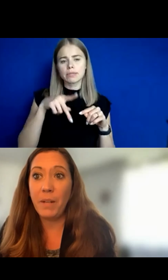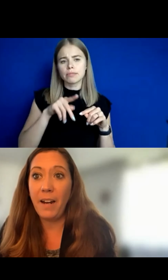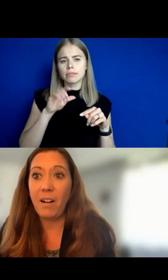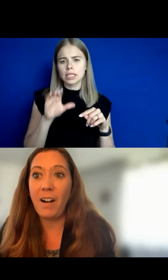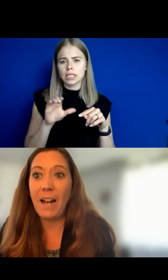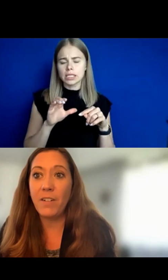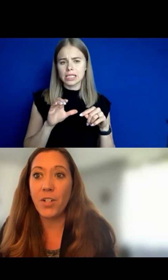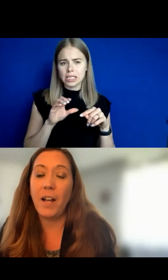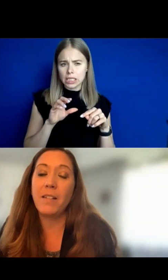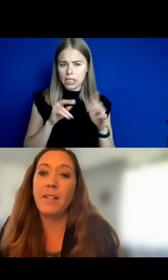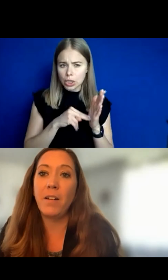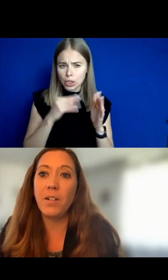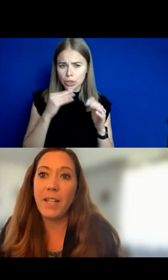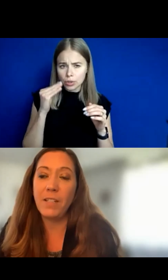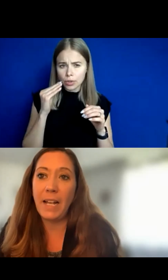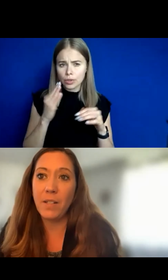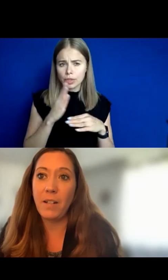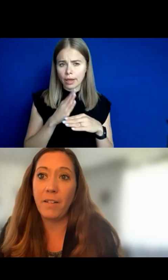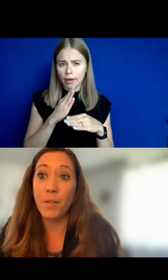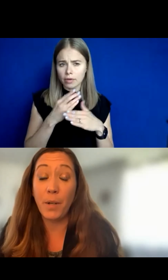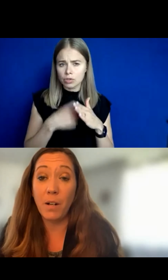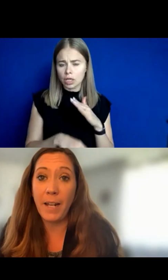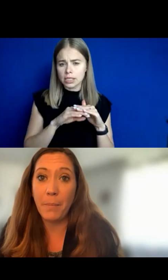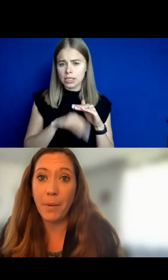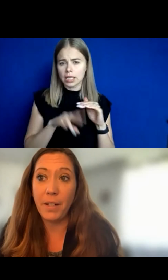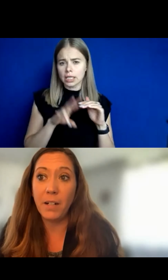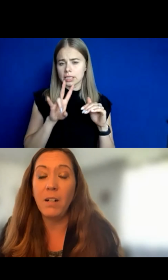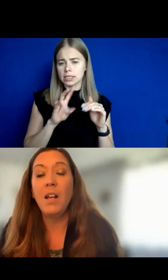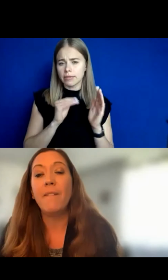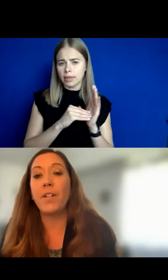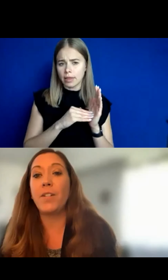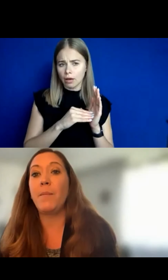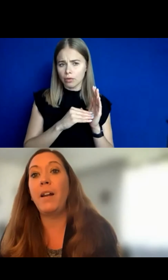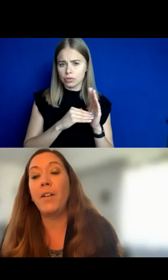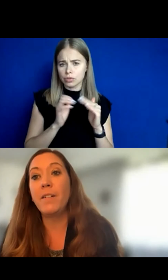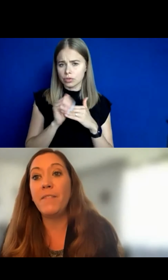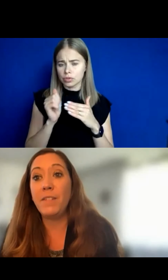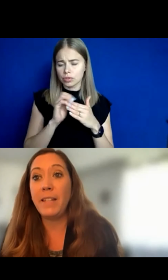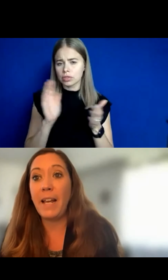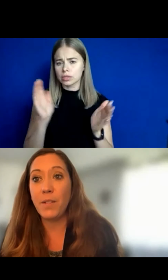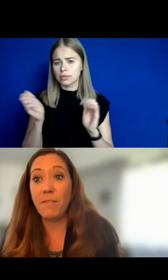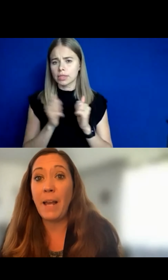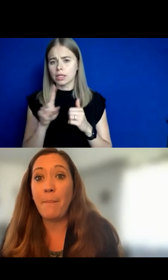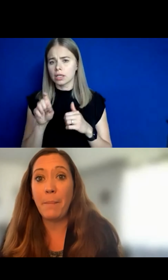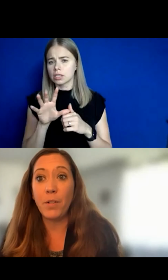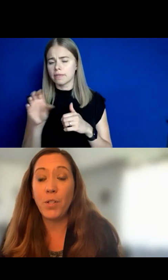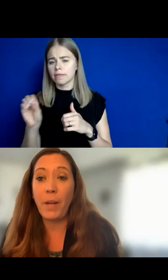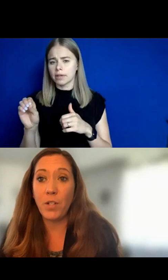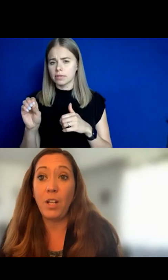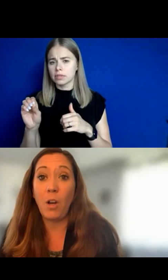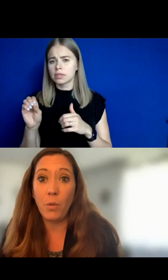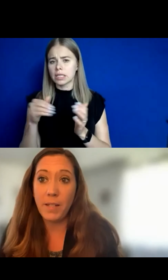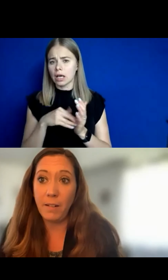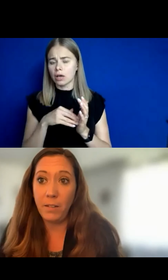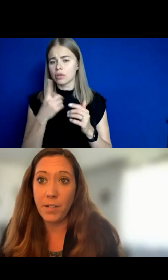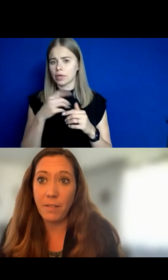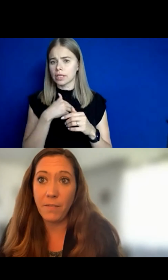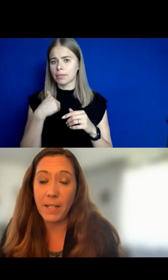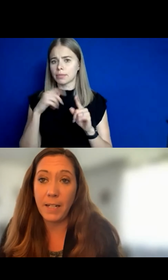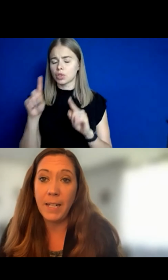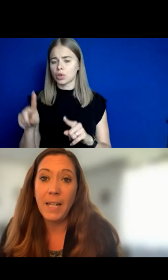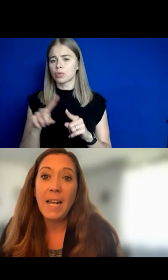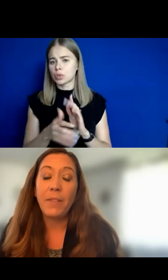in-home care, our average cost is under $7,000 per client per year, versus about $150,000 for that member to actually go to a skilled